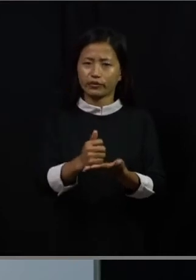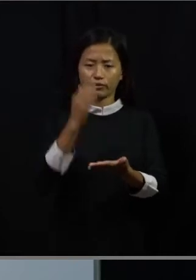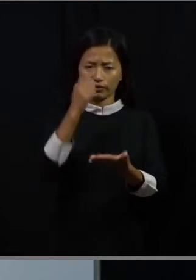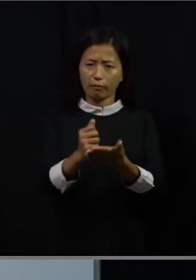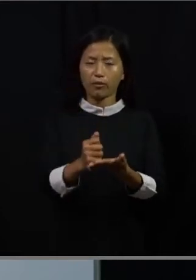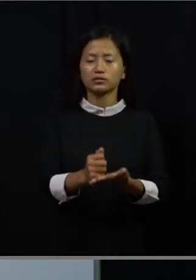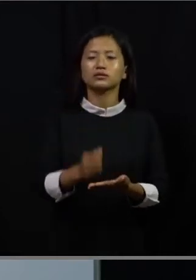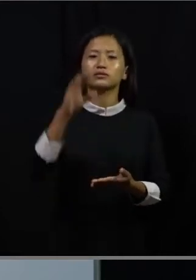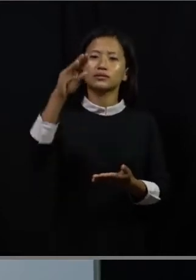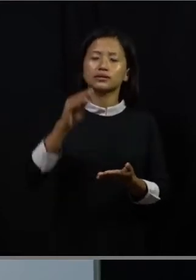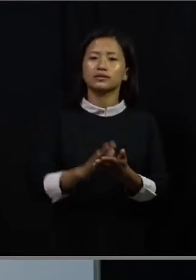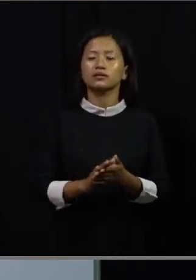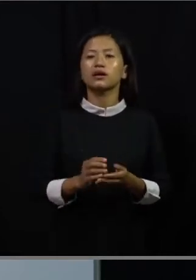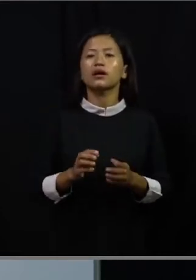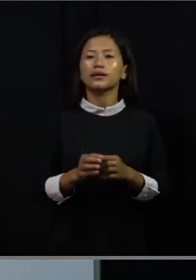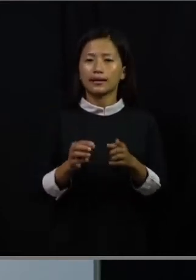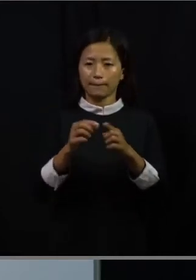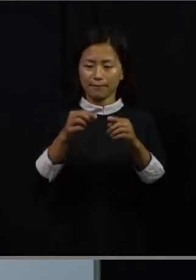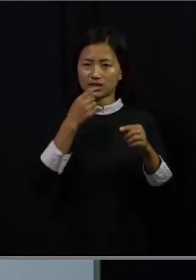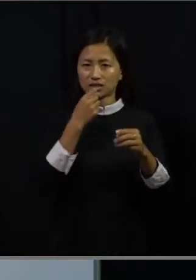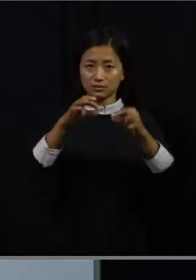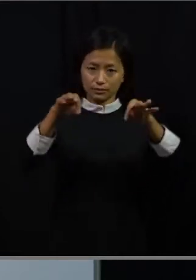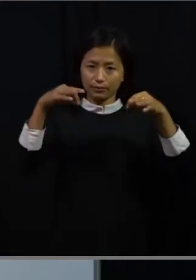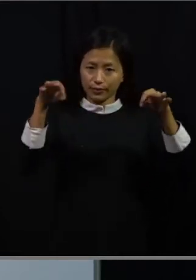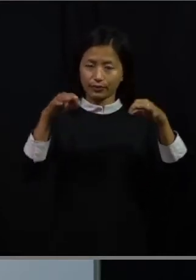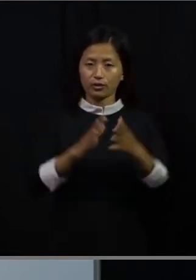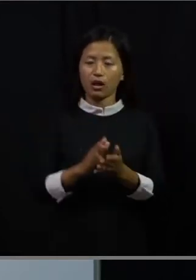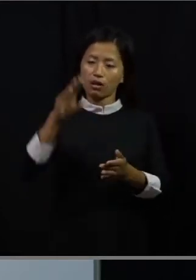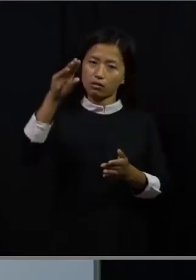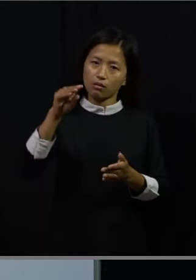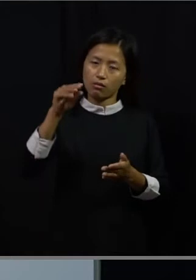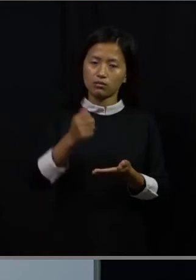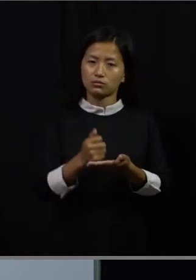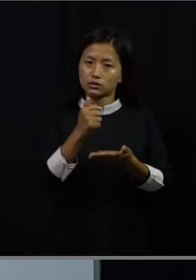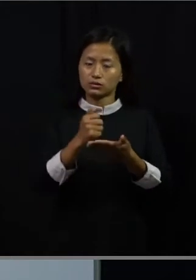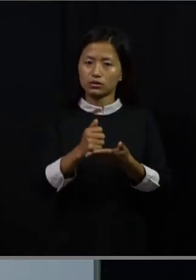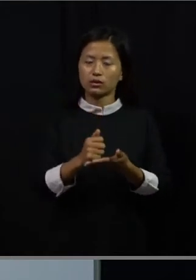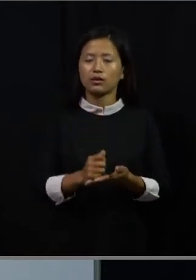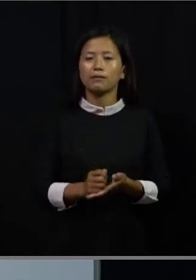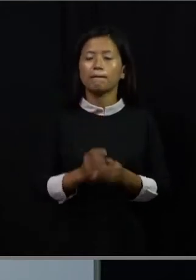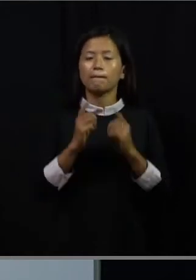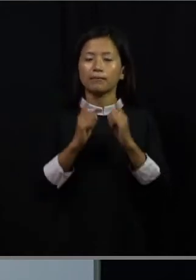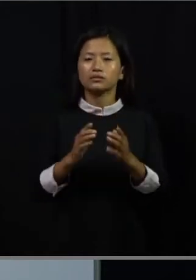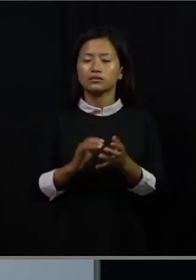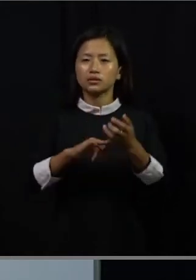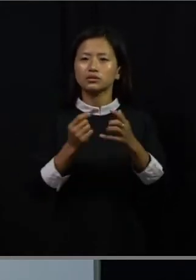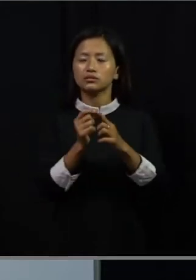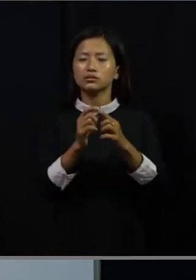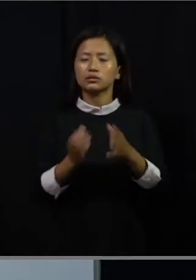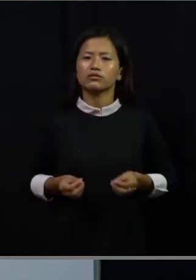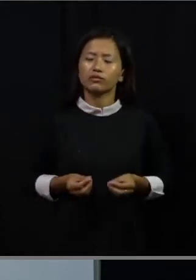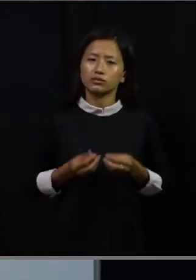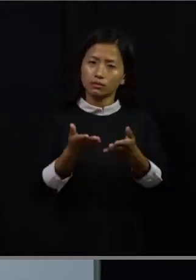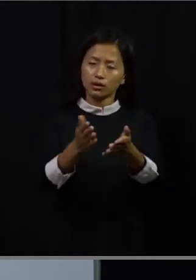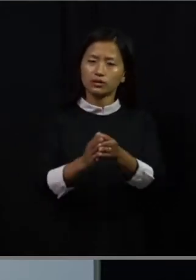For example, paper, okay? The demand is like very low, but the supply of paper is very high. Now what happens is